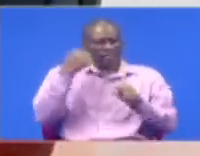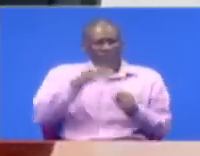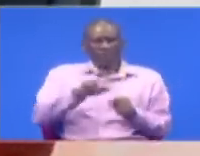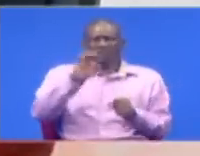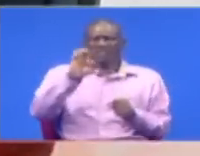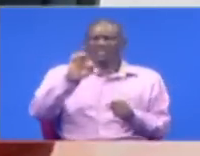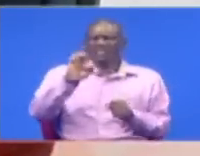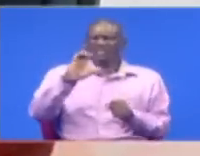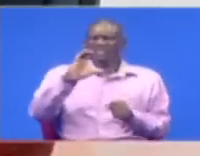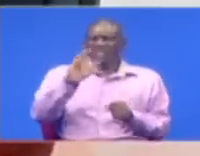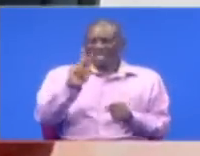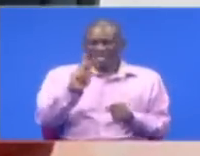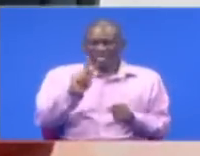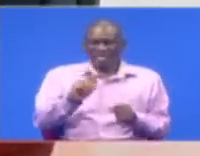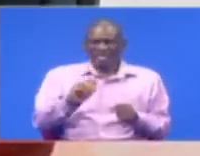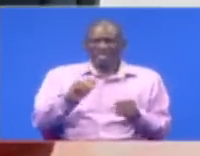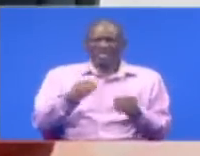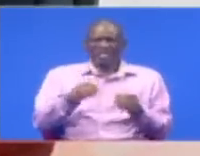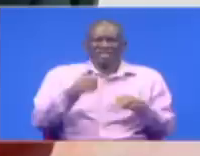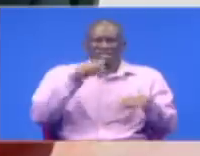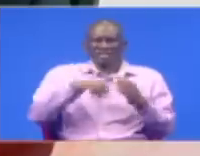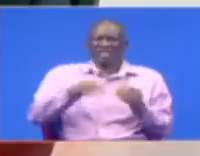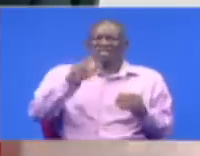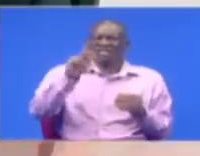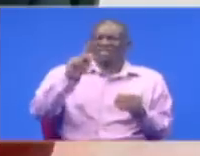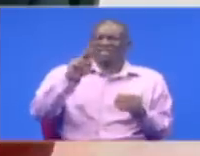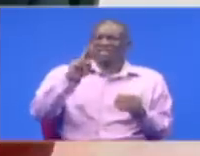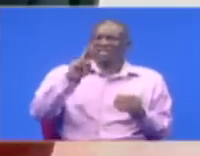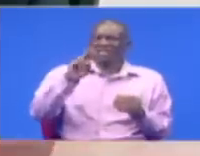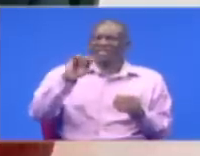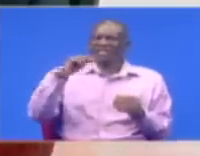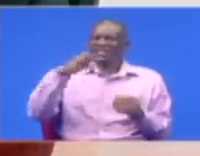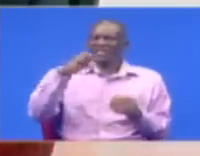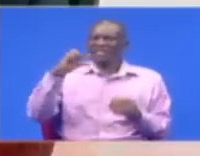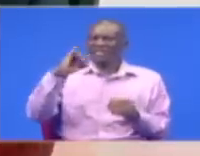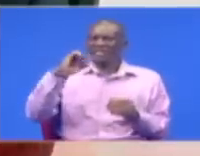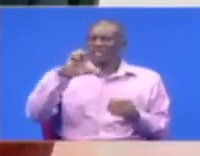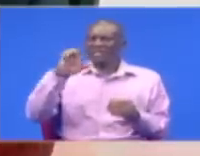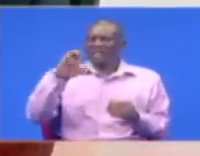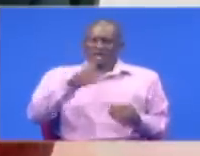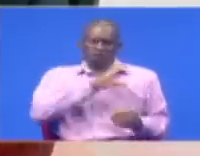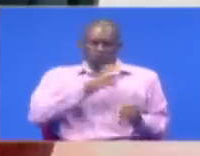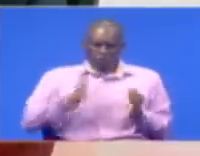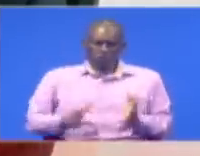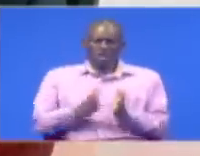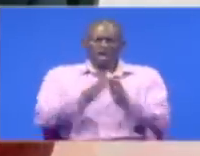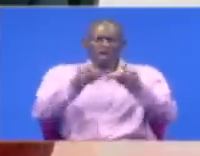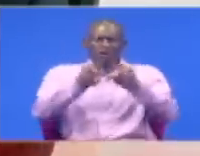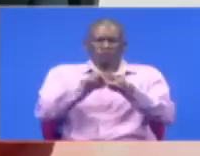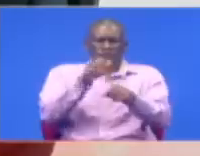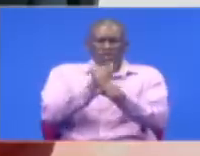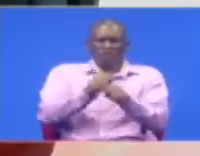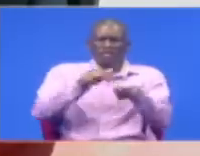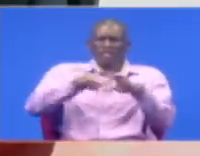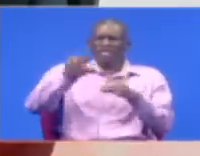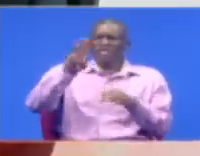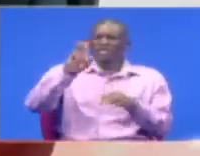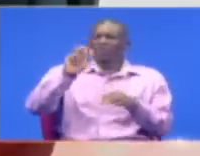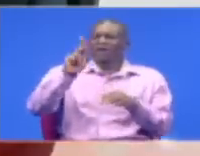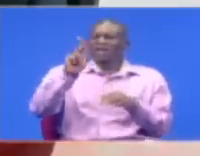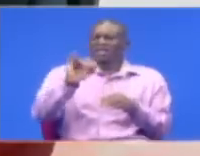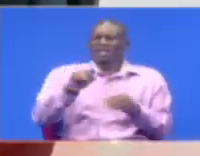ECK in the Krigra Commission and also in the Waki Commission, where it